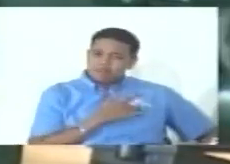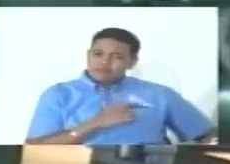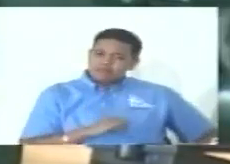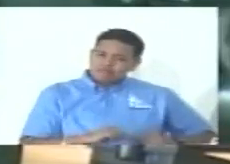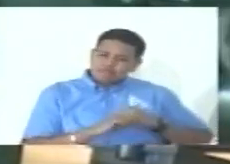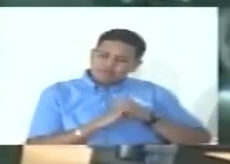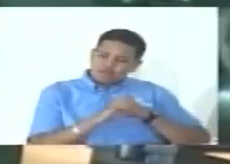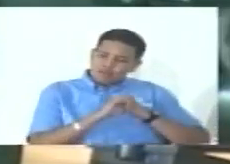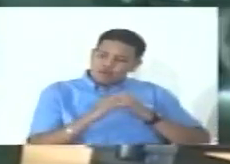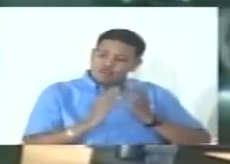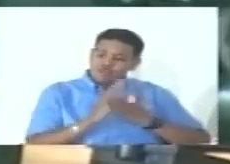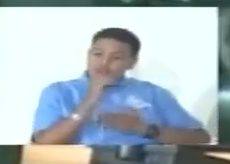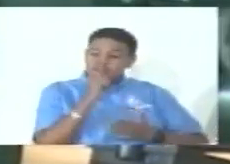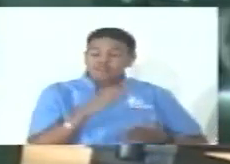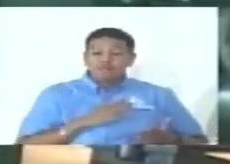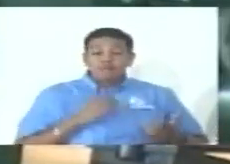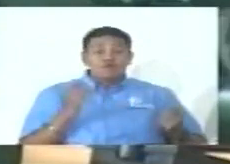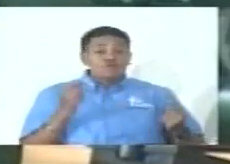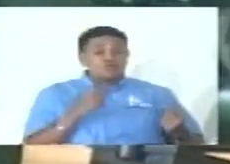And by doing so,